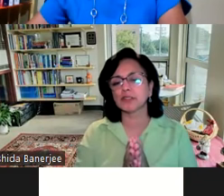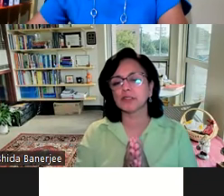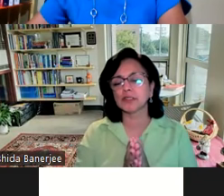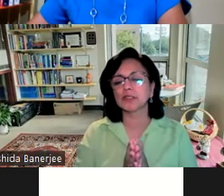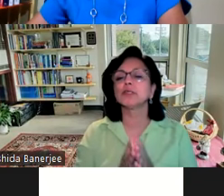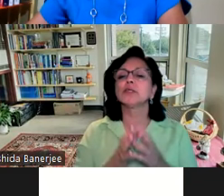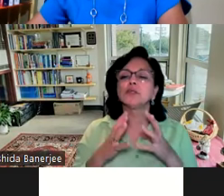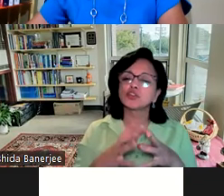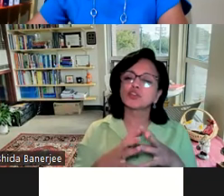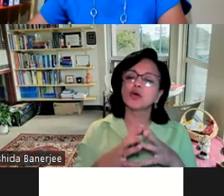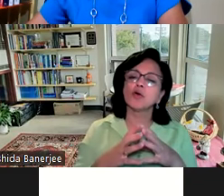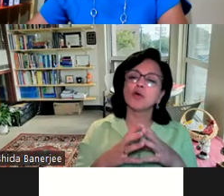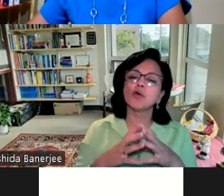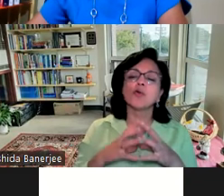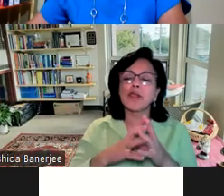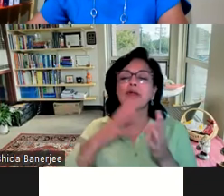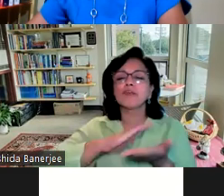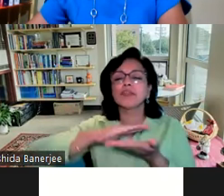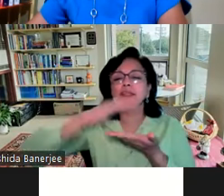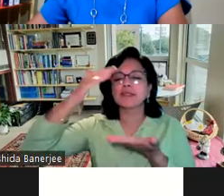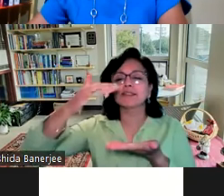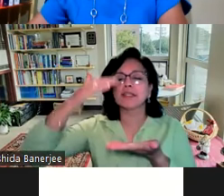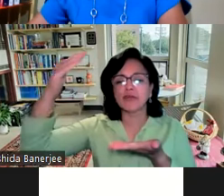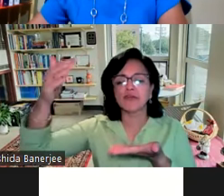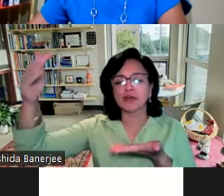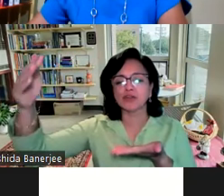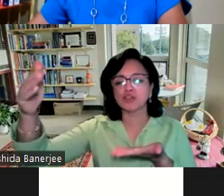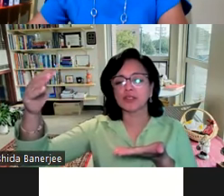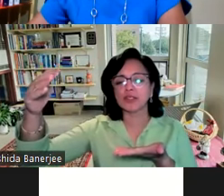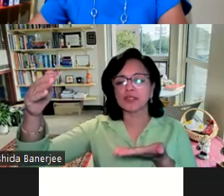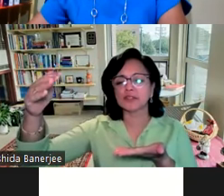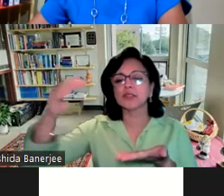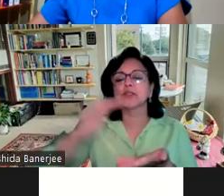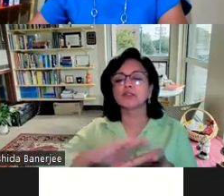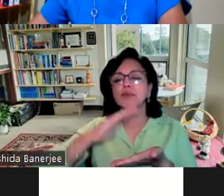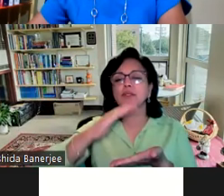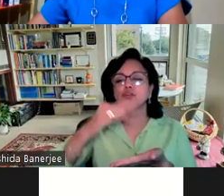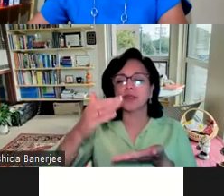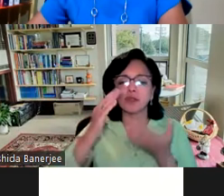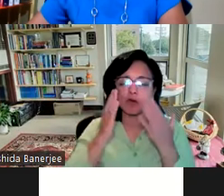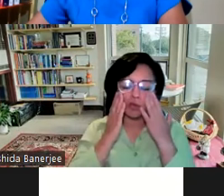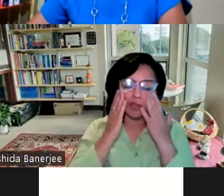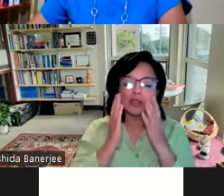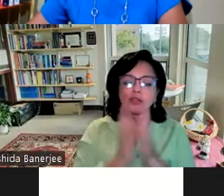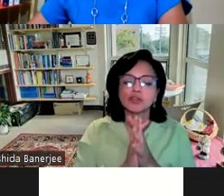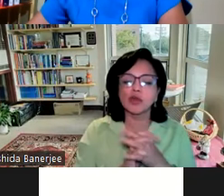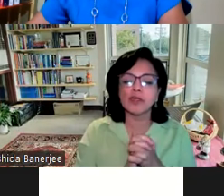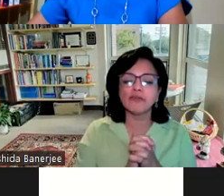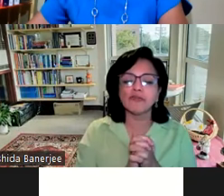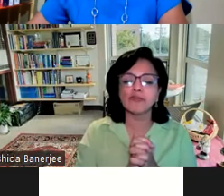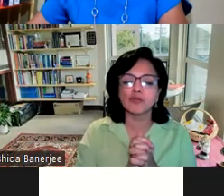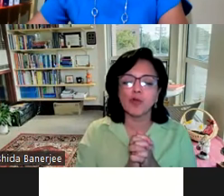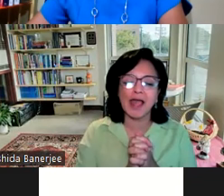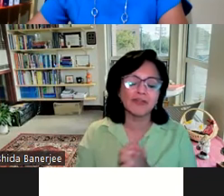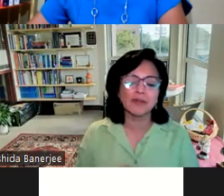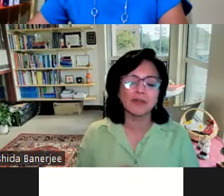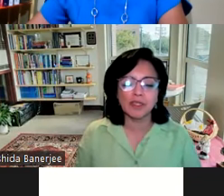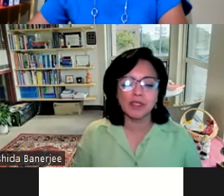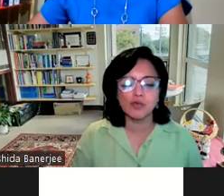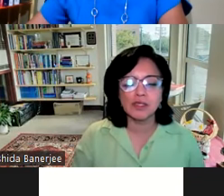needs. So wherever the next level of functioning is, so make sure that goal. So if you